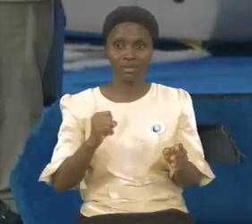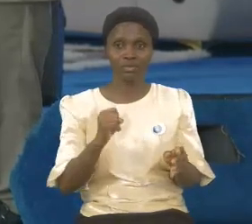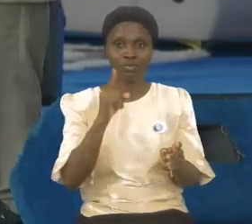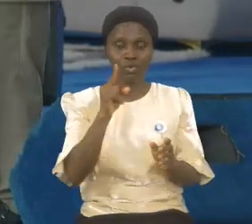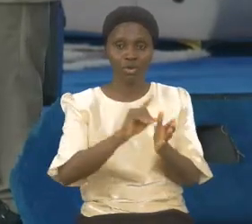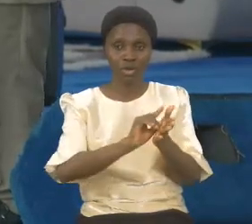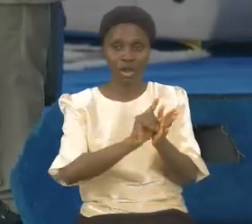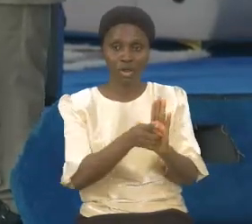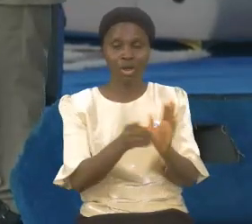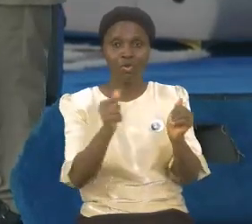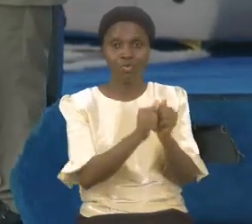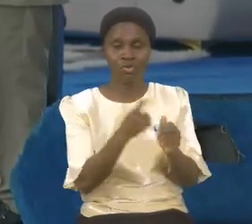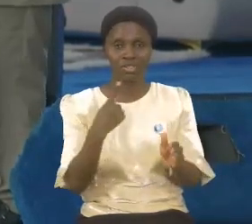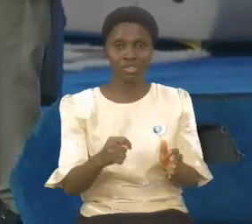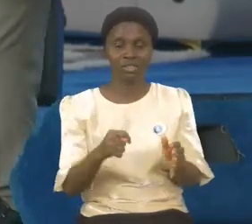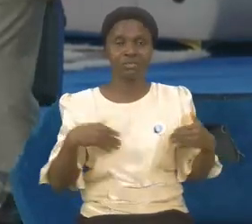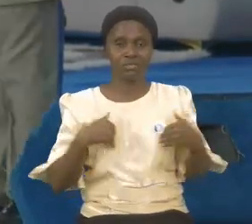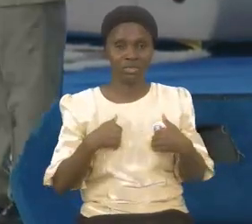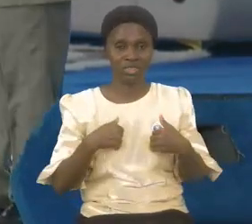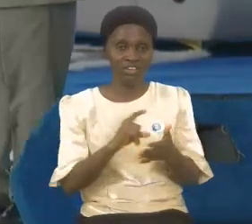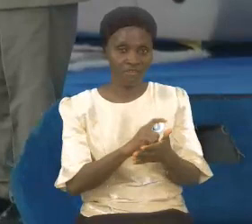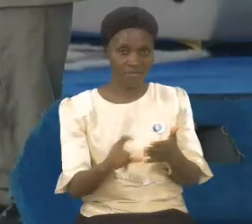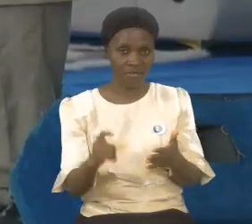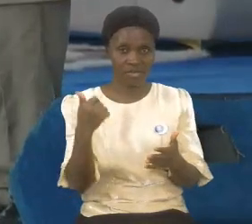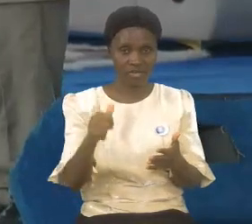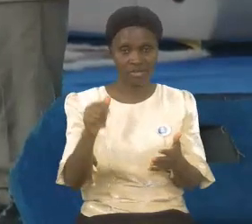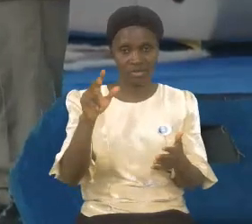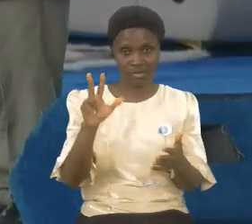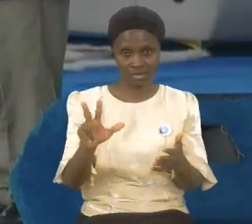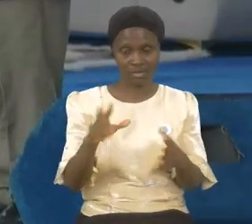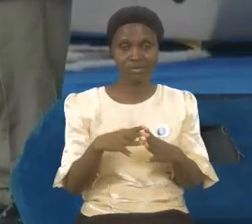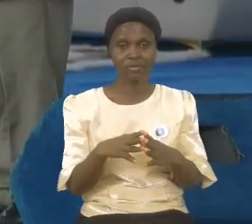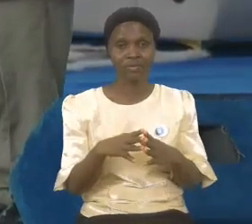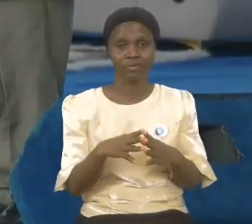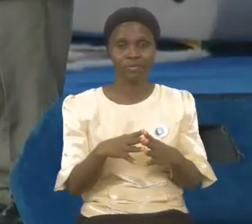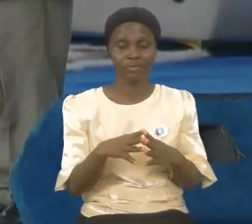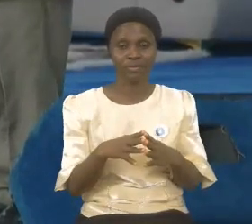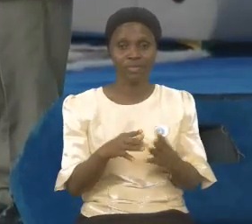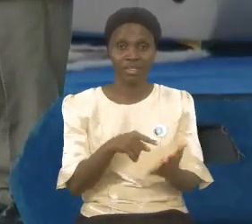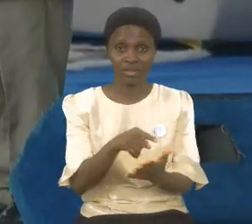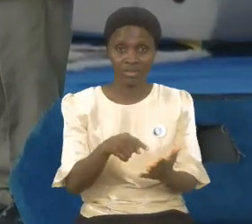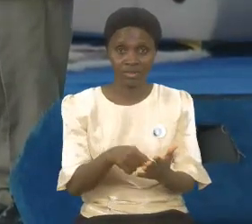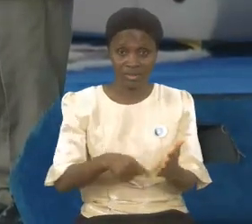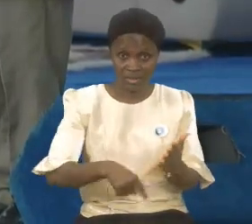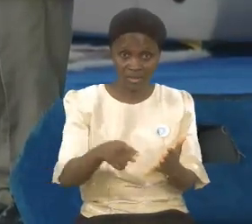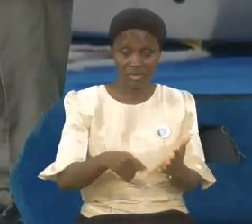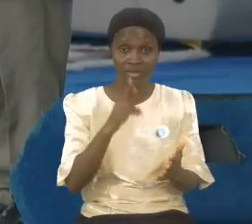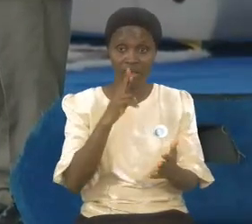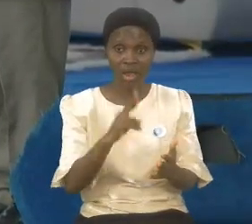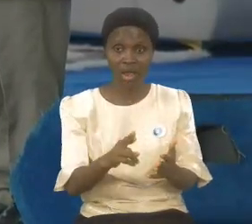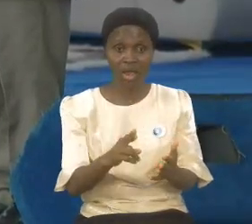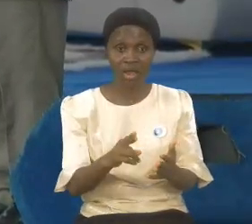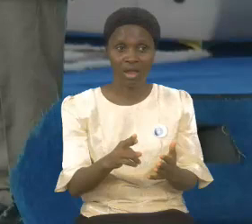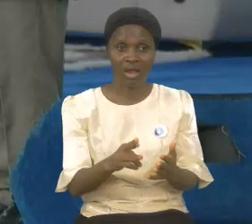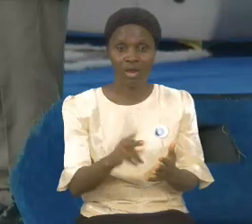with the beast. Look at verse 13. In verse 13, these have